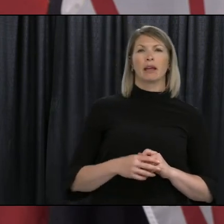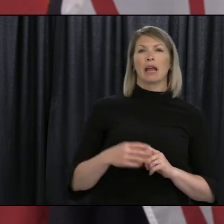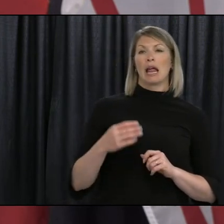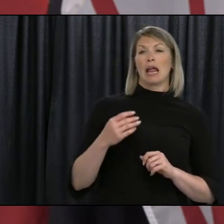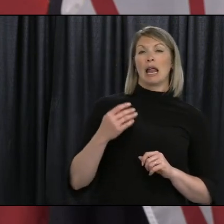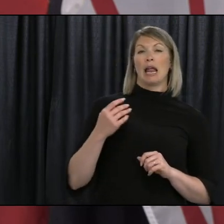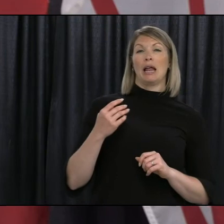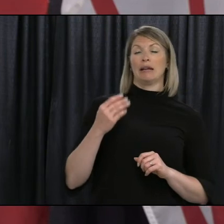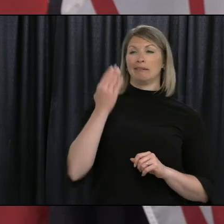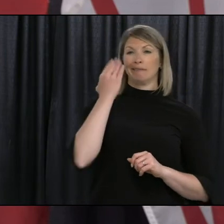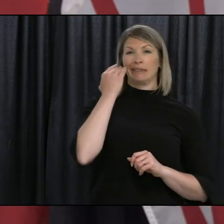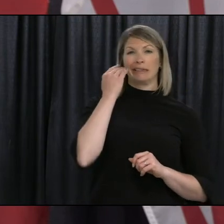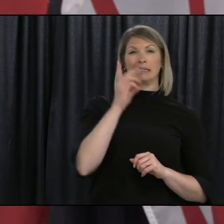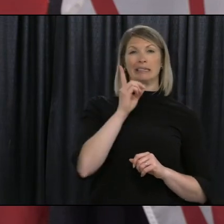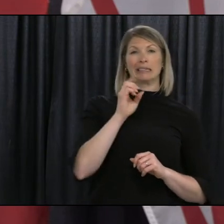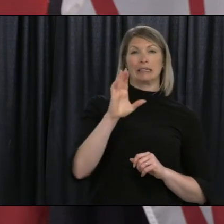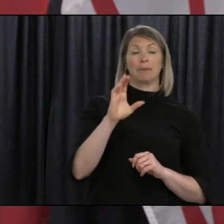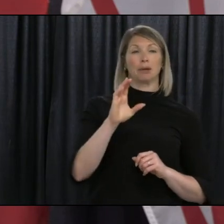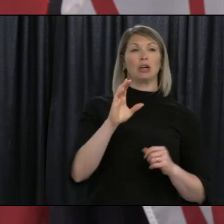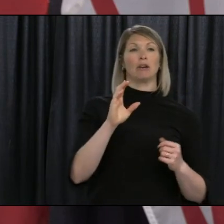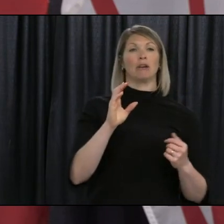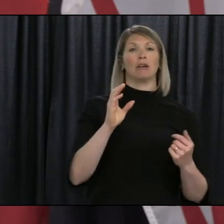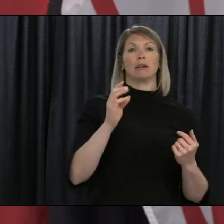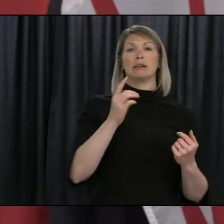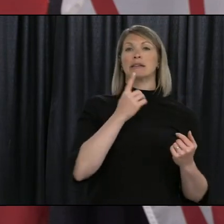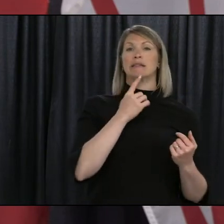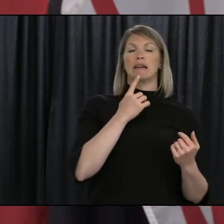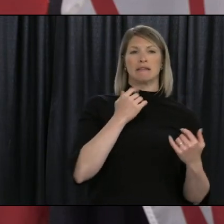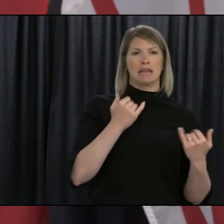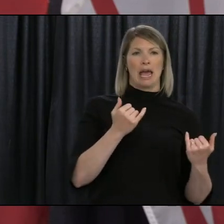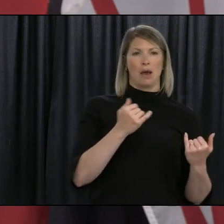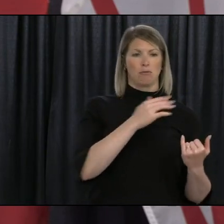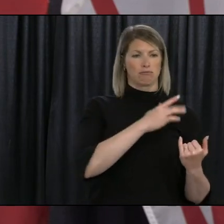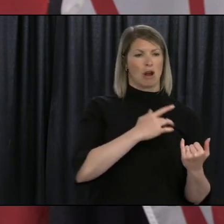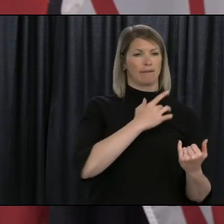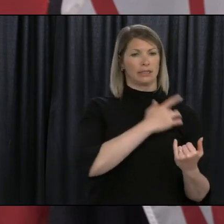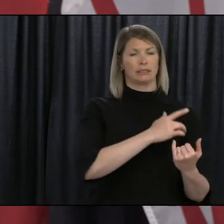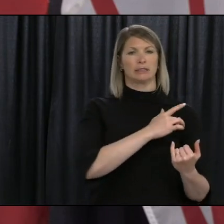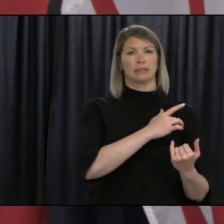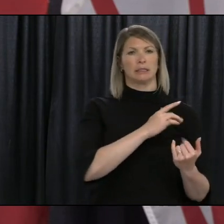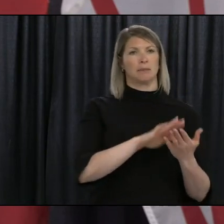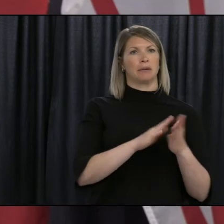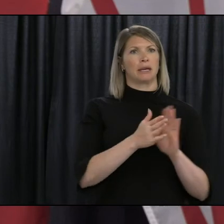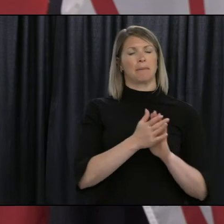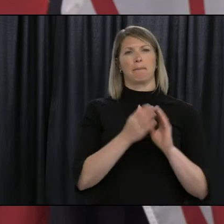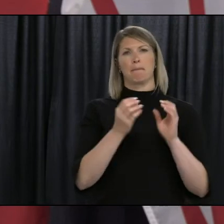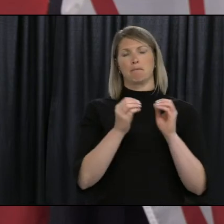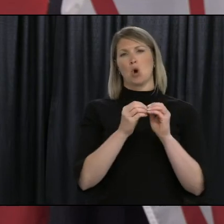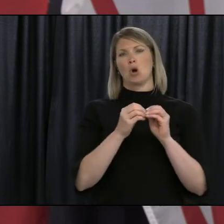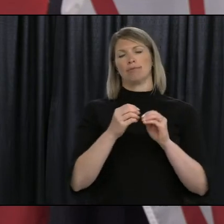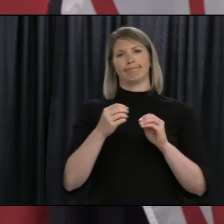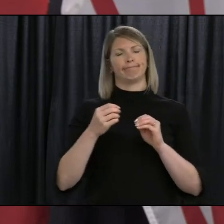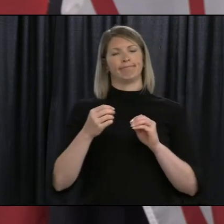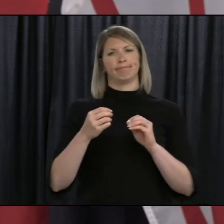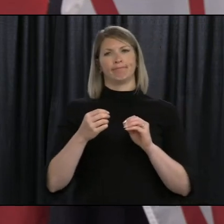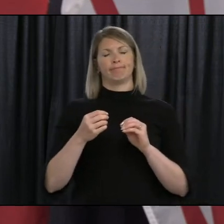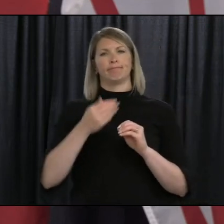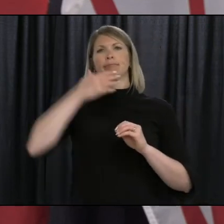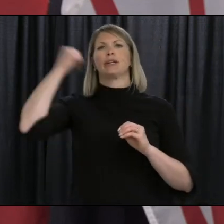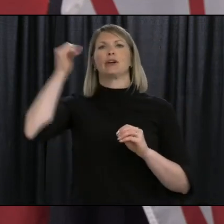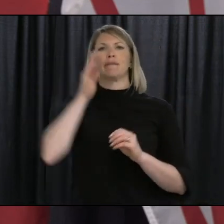future at that time. Where is the province right now a year later? Well, I